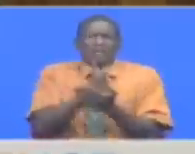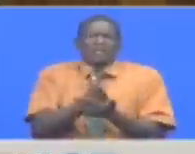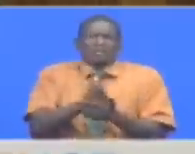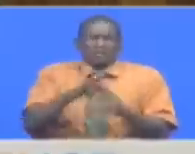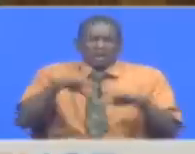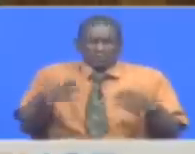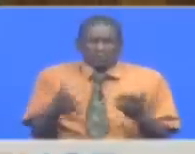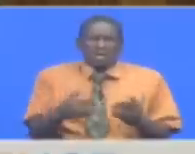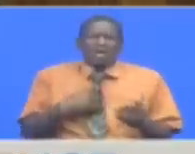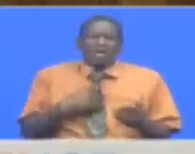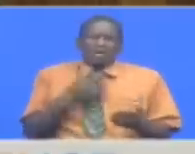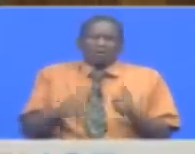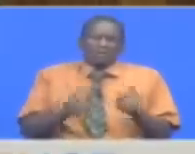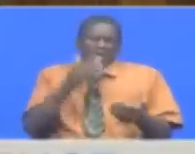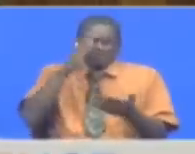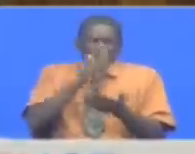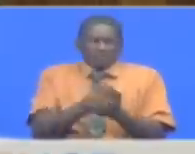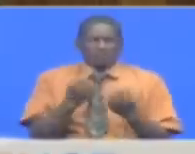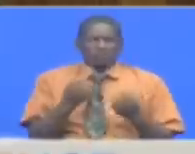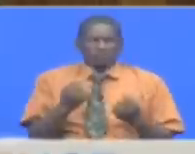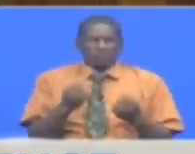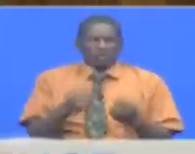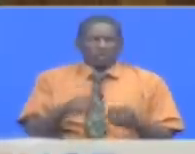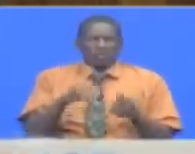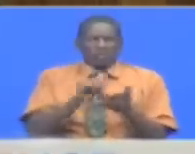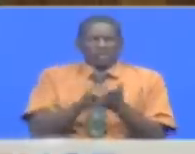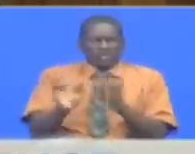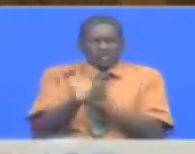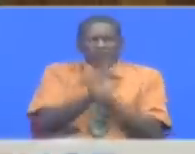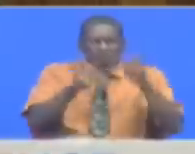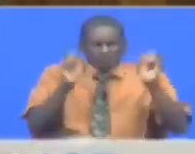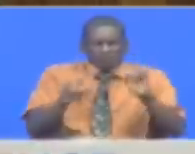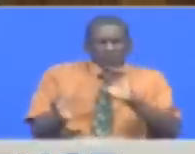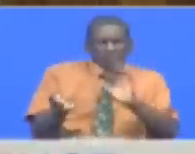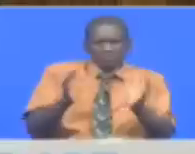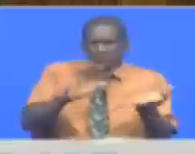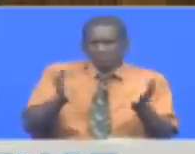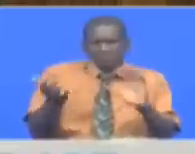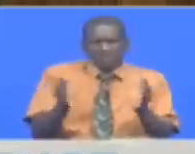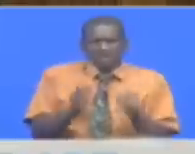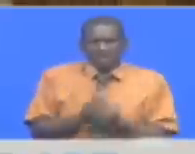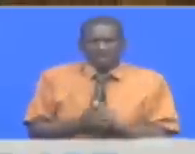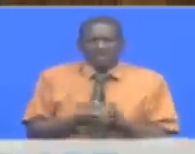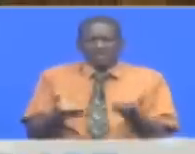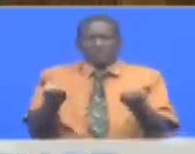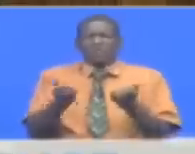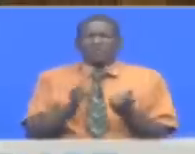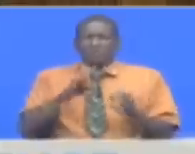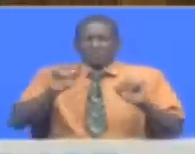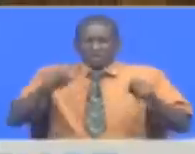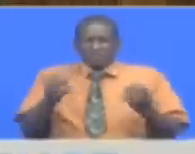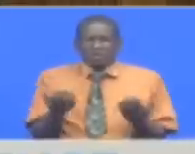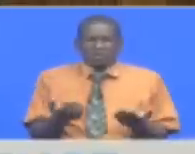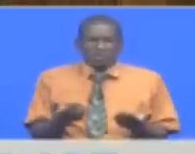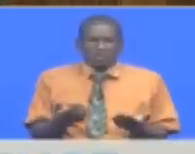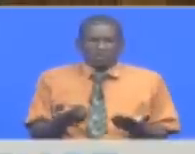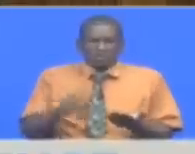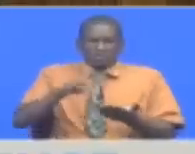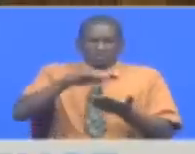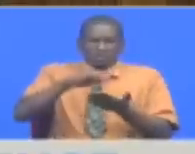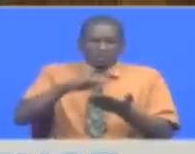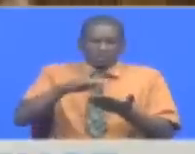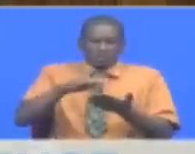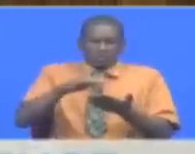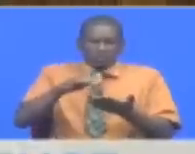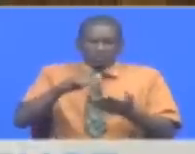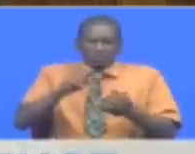believe strongly that as a country, we need to be fair. I believe we need to be able to shed this ethnic umbrella